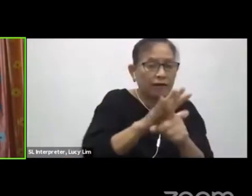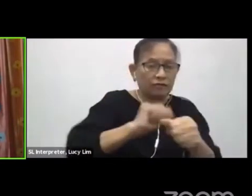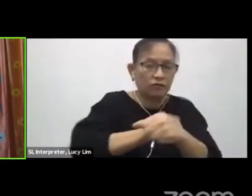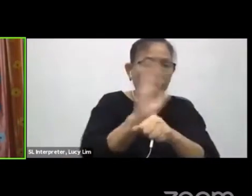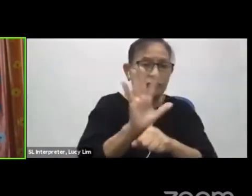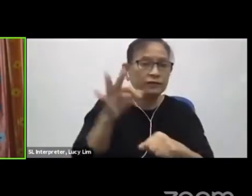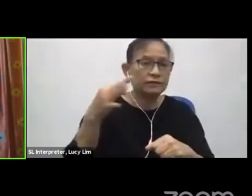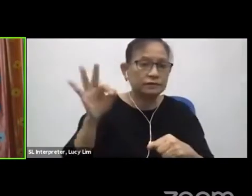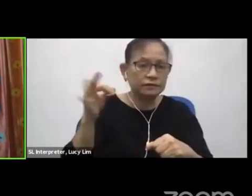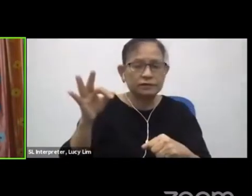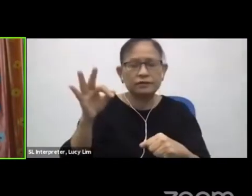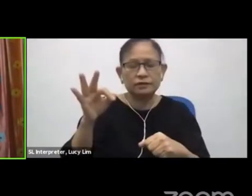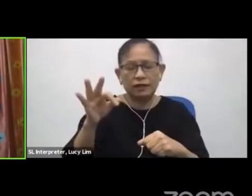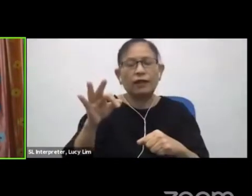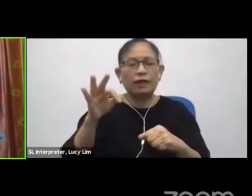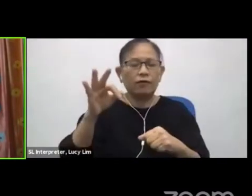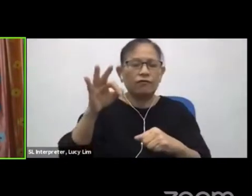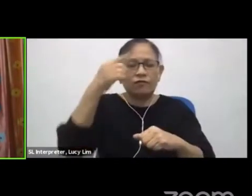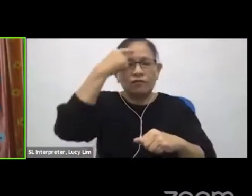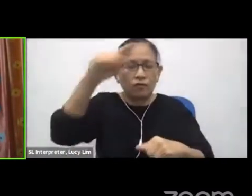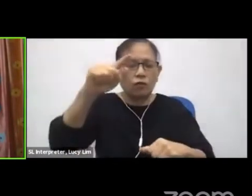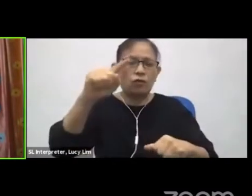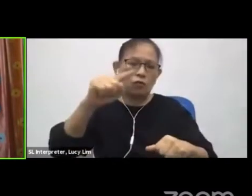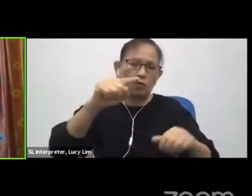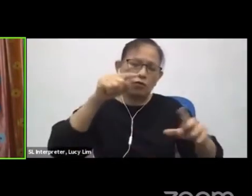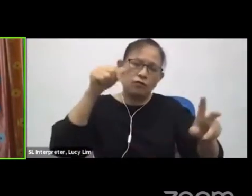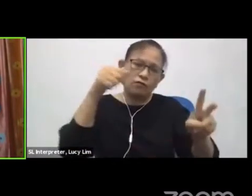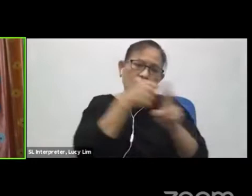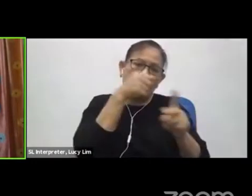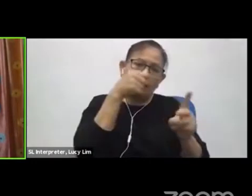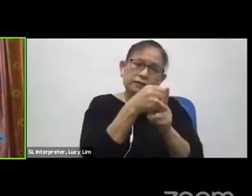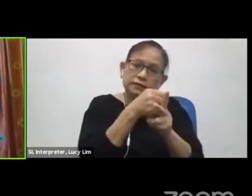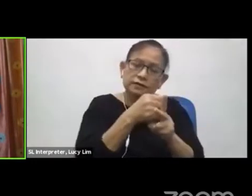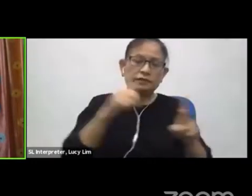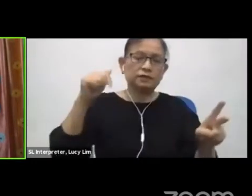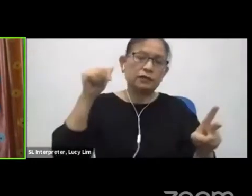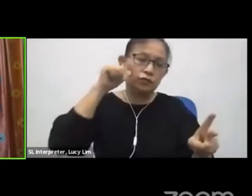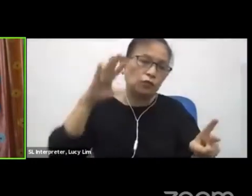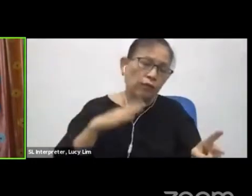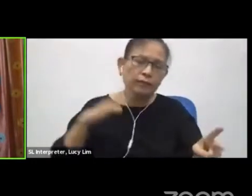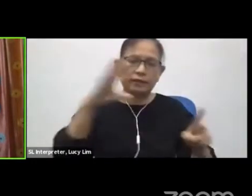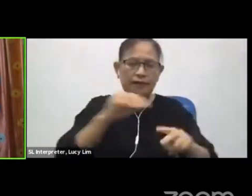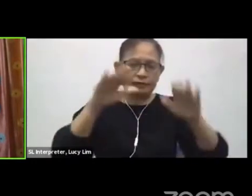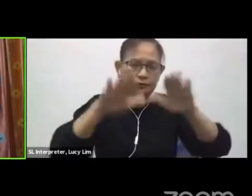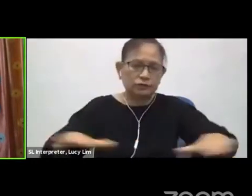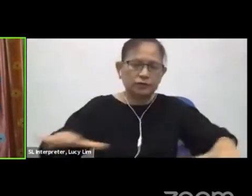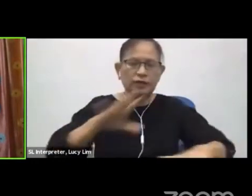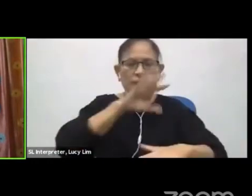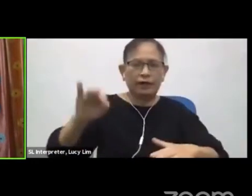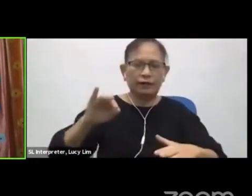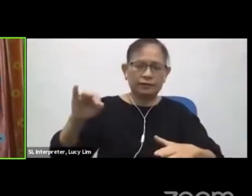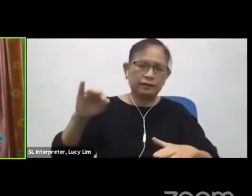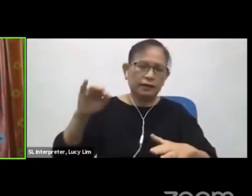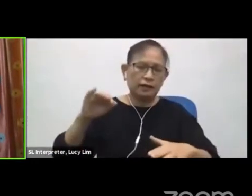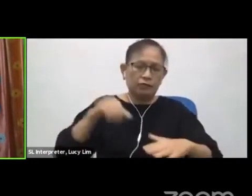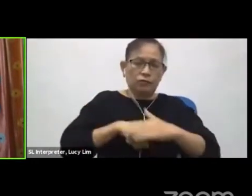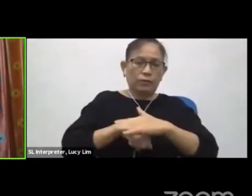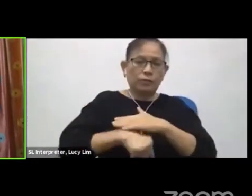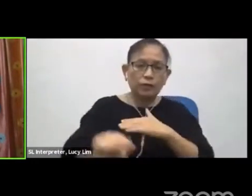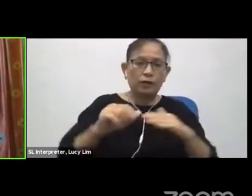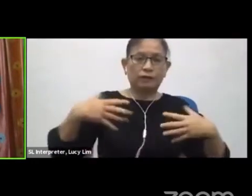problem of violence against women and children, and as well as reproductive health services in different countries?